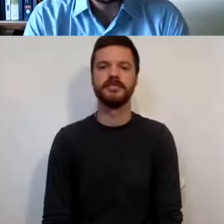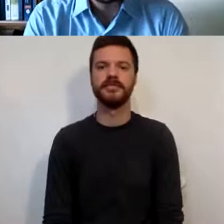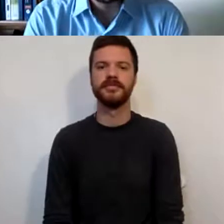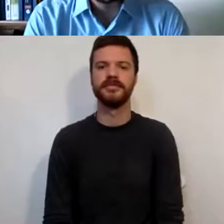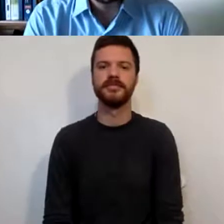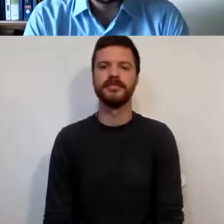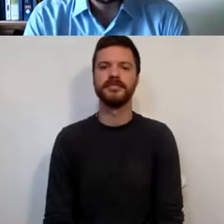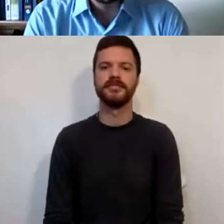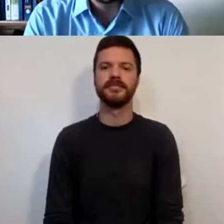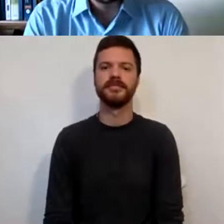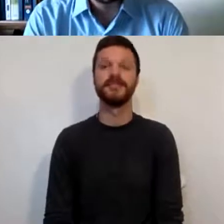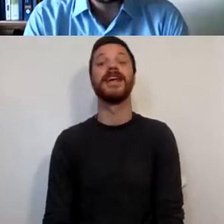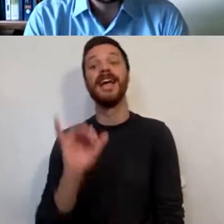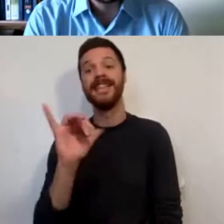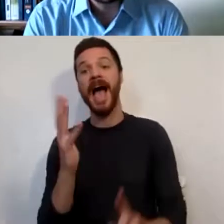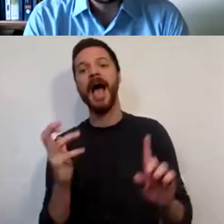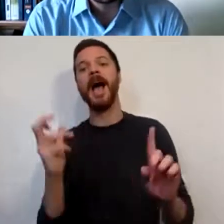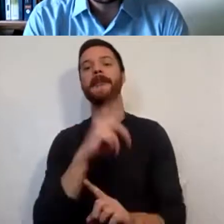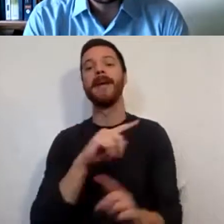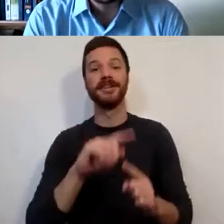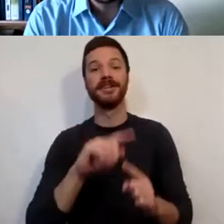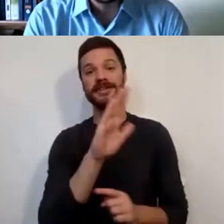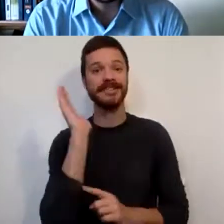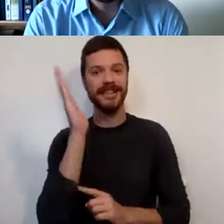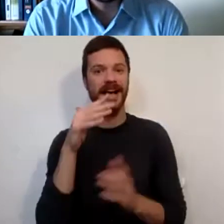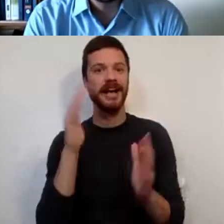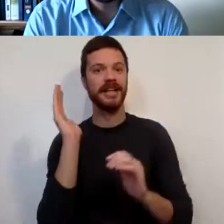That gets back to a study that he presented.